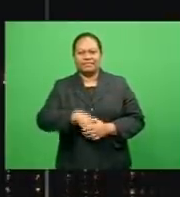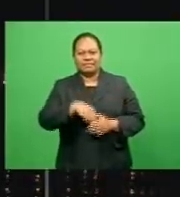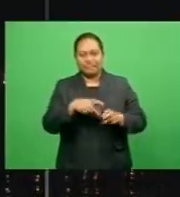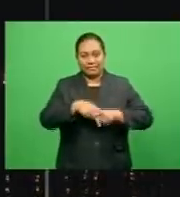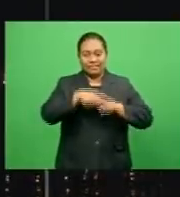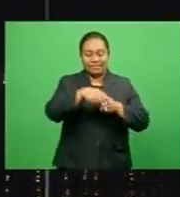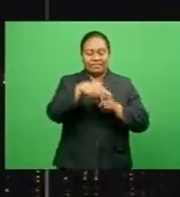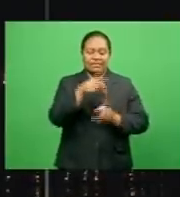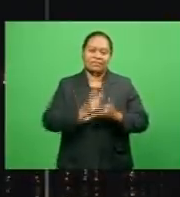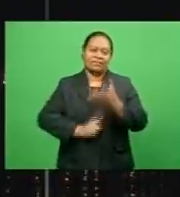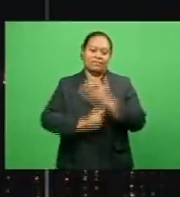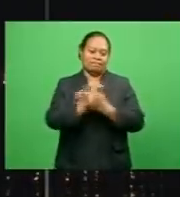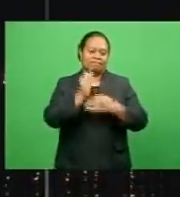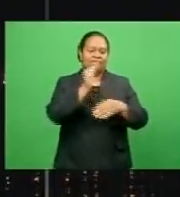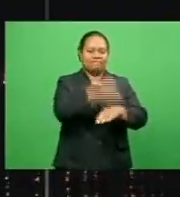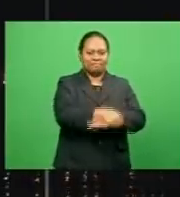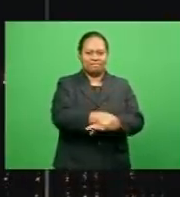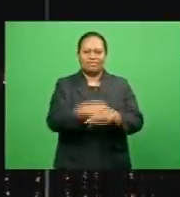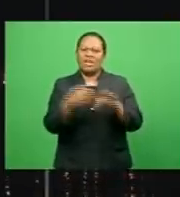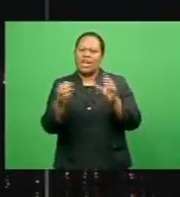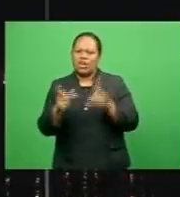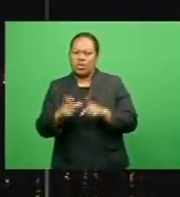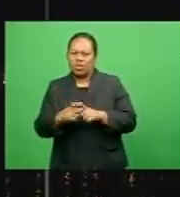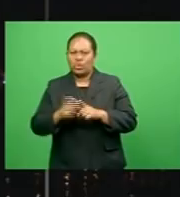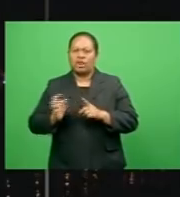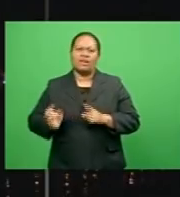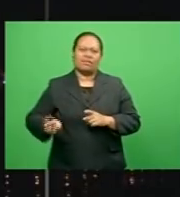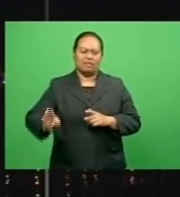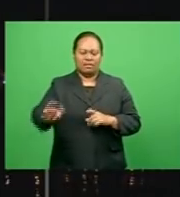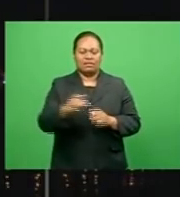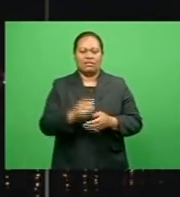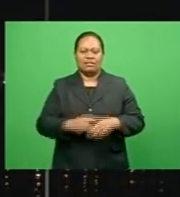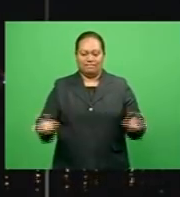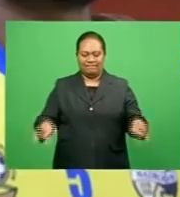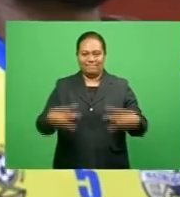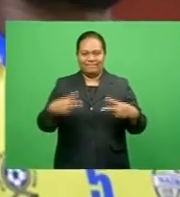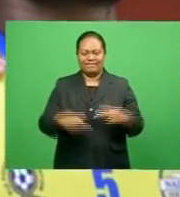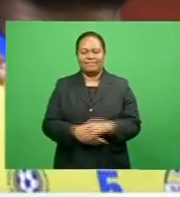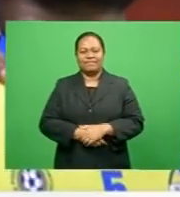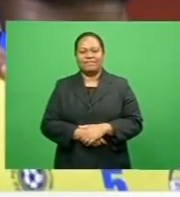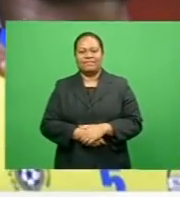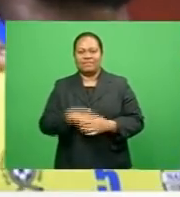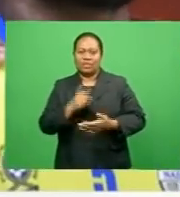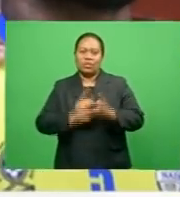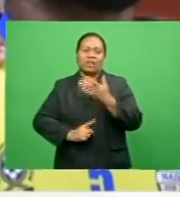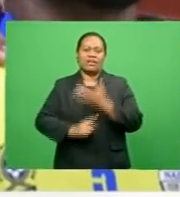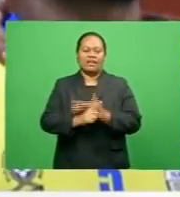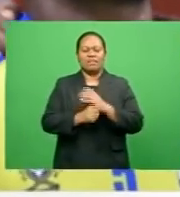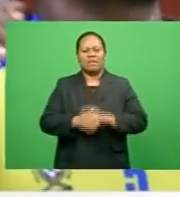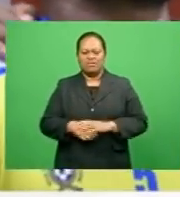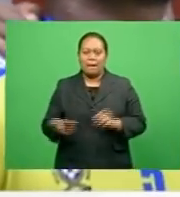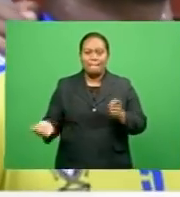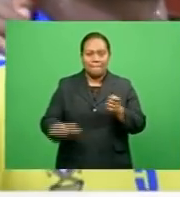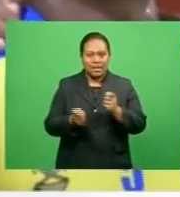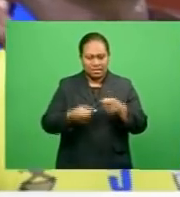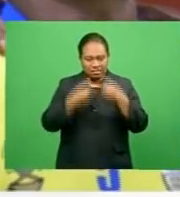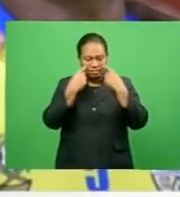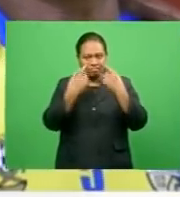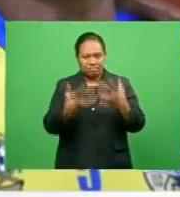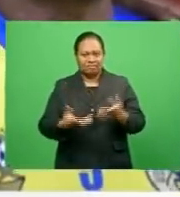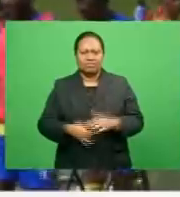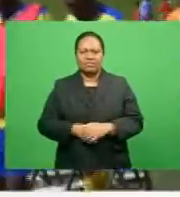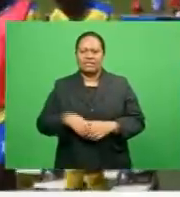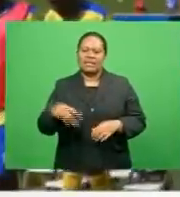from behind to defeat Riketi 3-1 in the Senior League semi-final. Riketi took advantage of a penalty early in the game to take